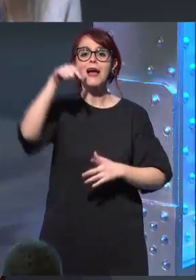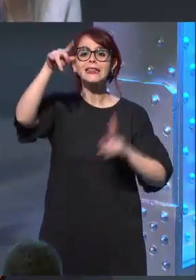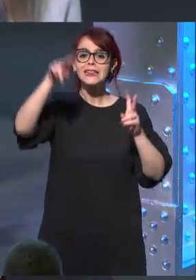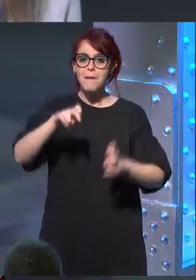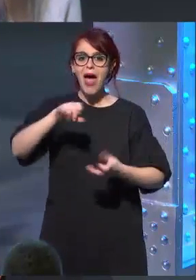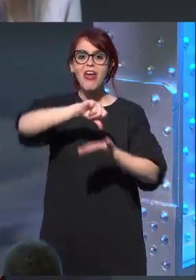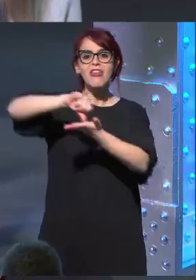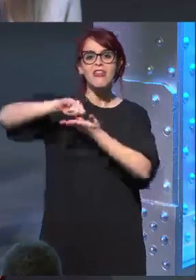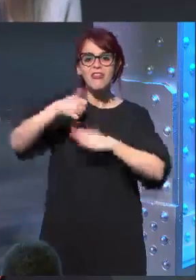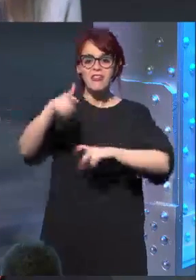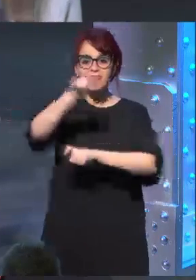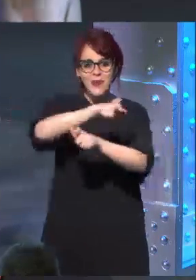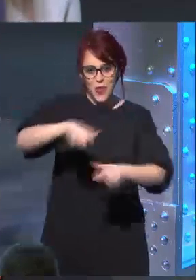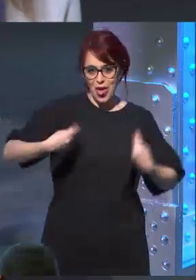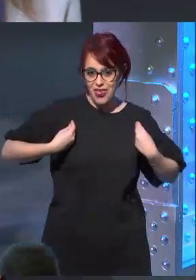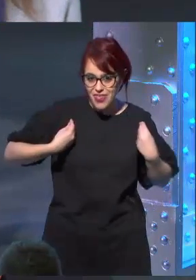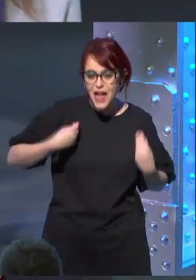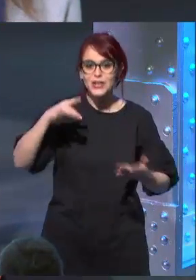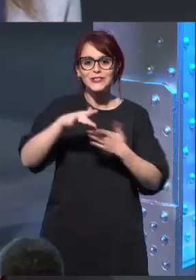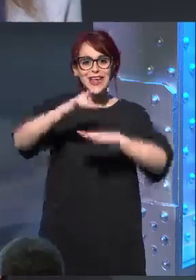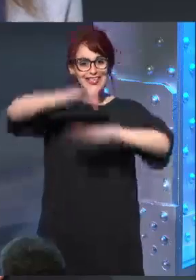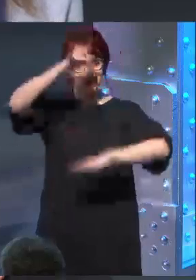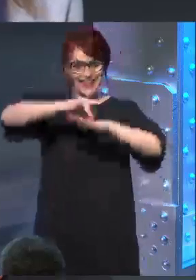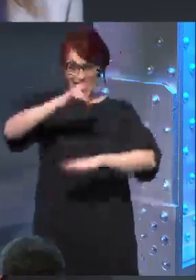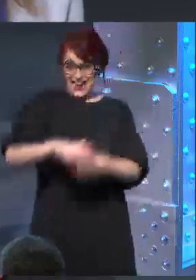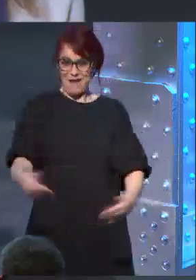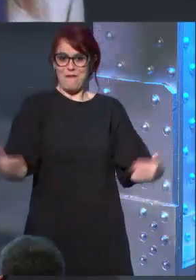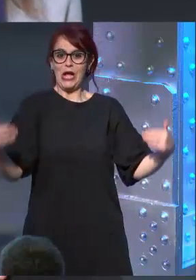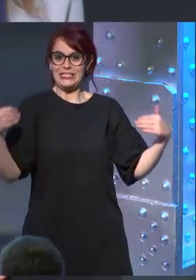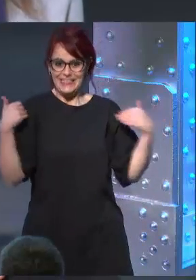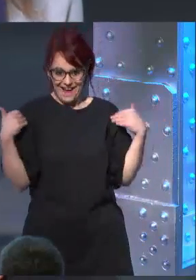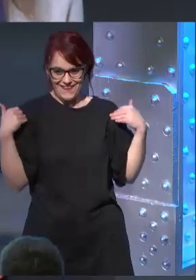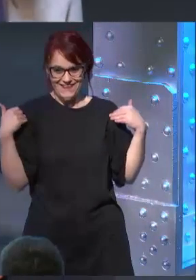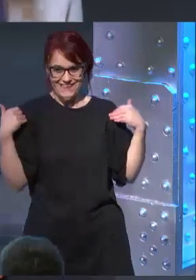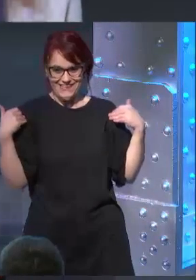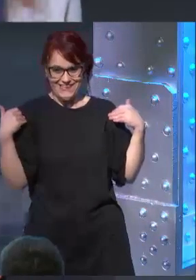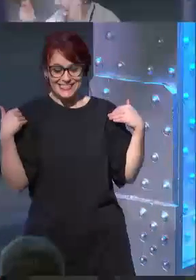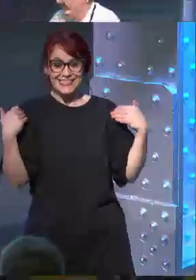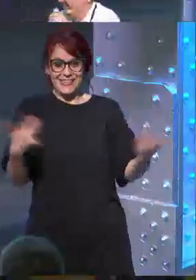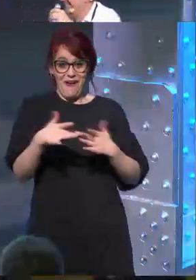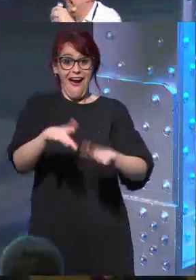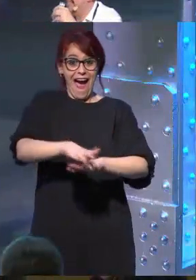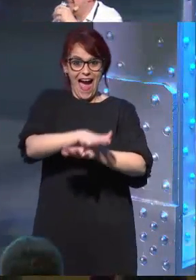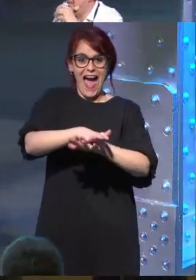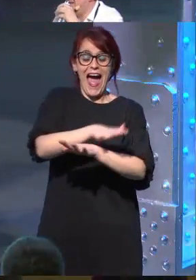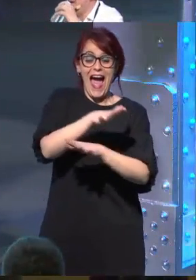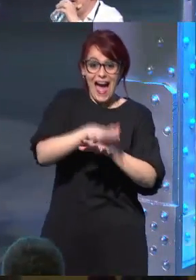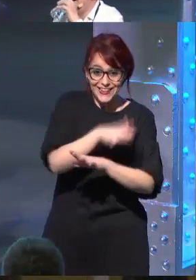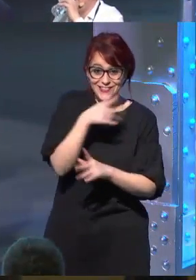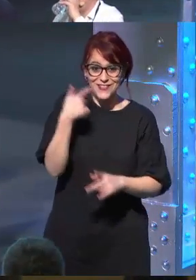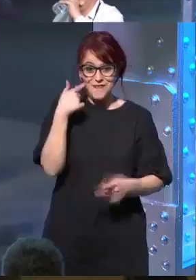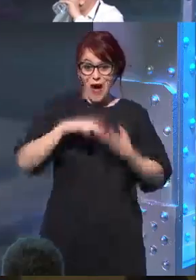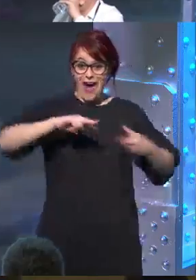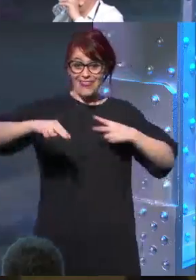with throwing some water over those who fall asleep. The topic is responsible digital citizens.